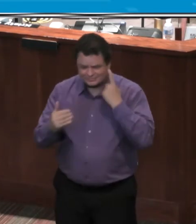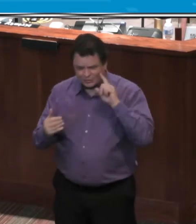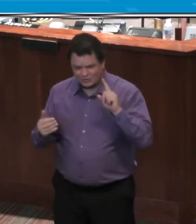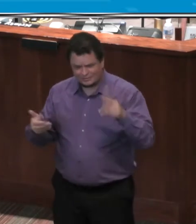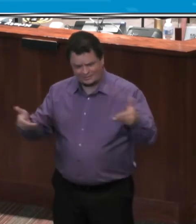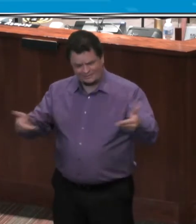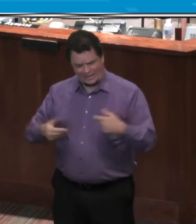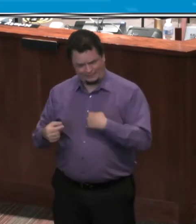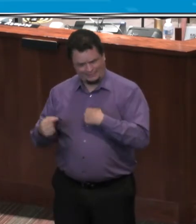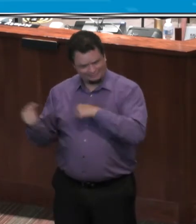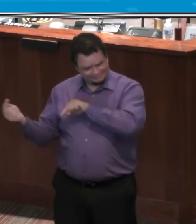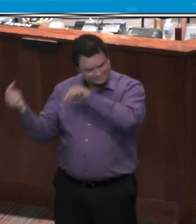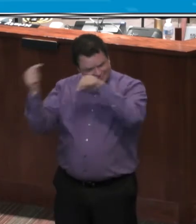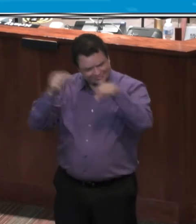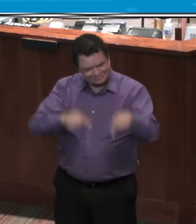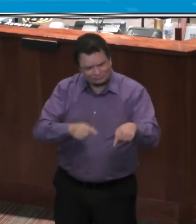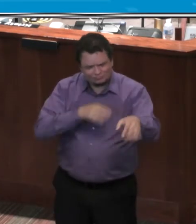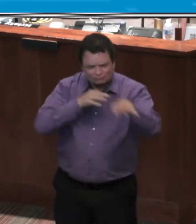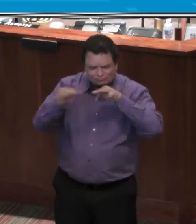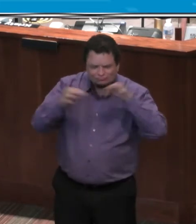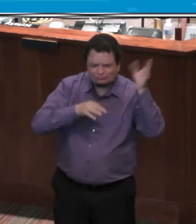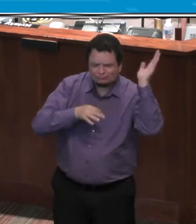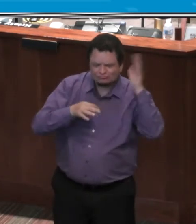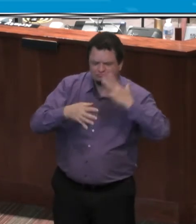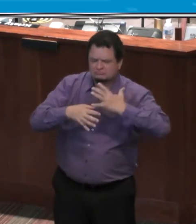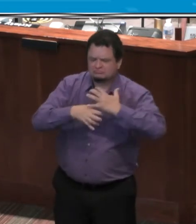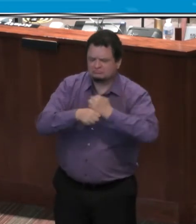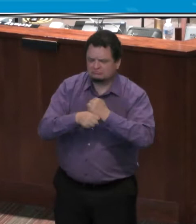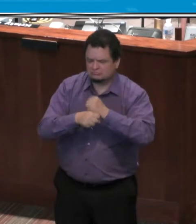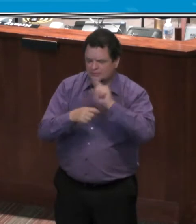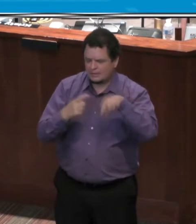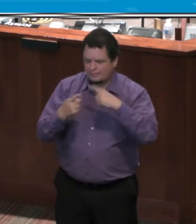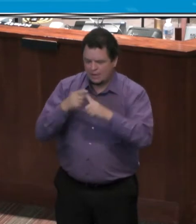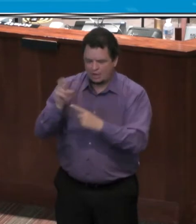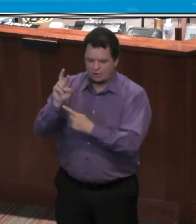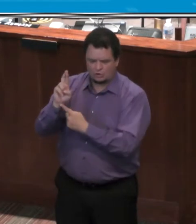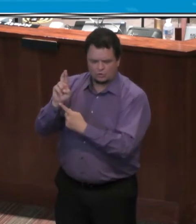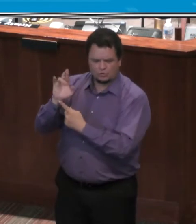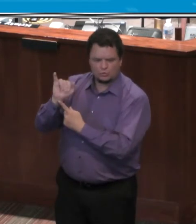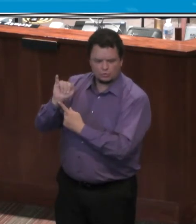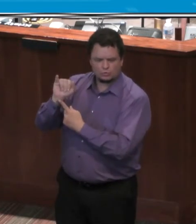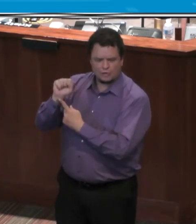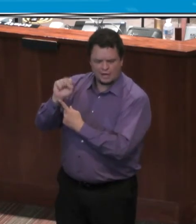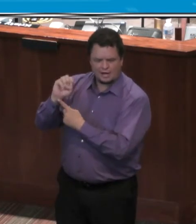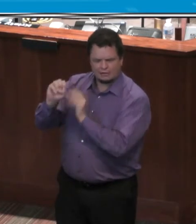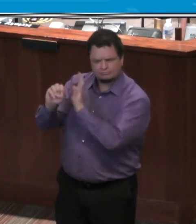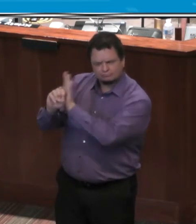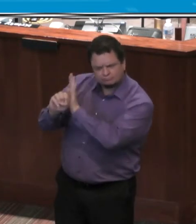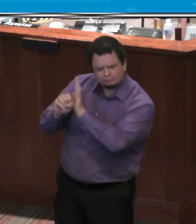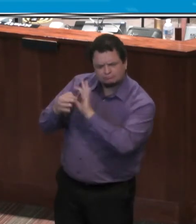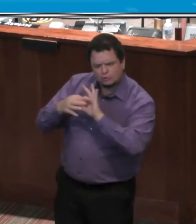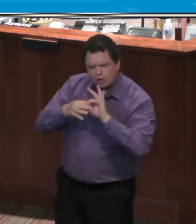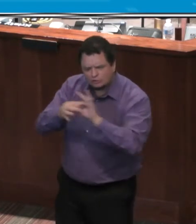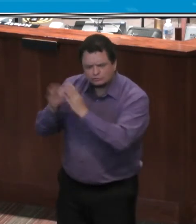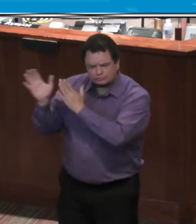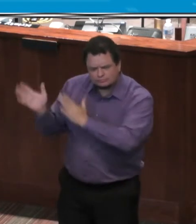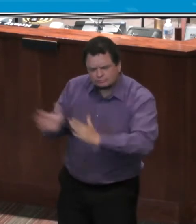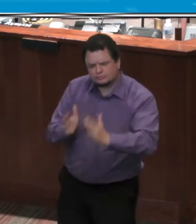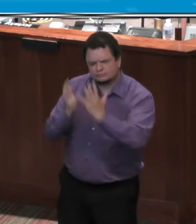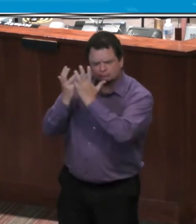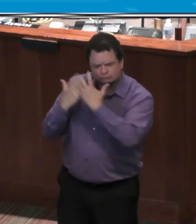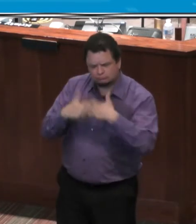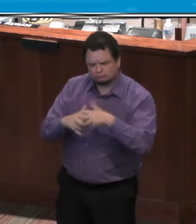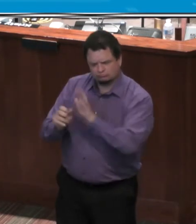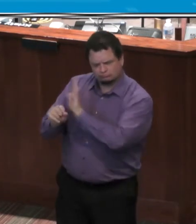presentation about the RISE Coalition and our work. I also would like to acknowledge and